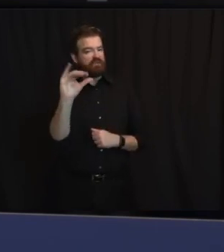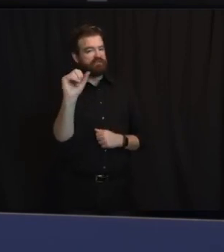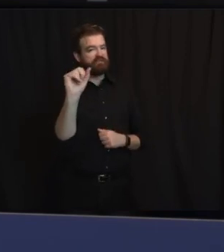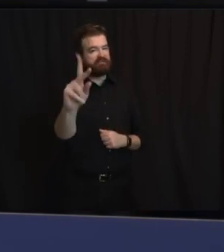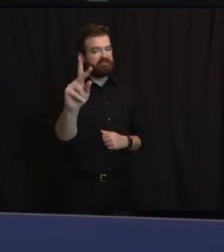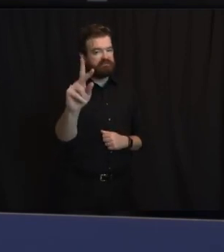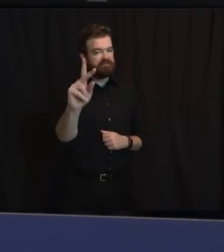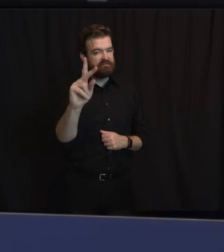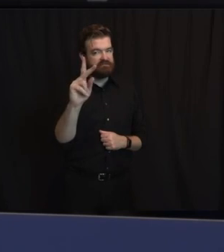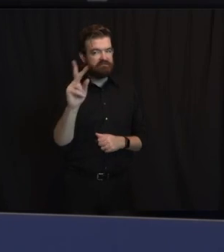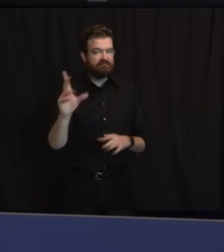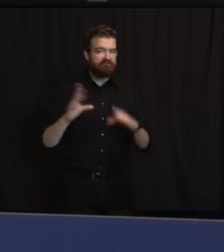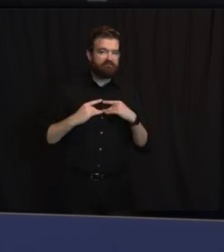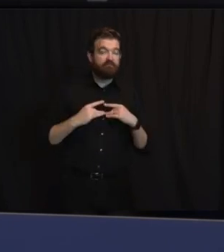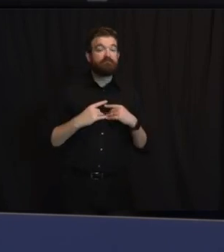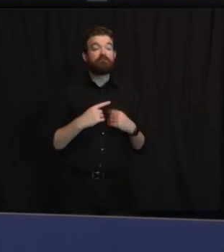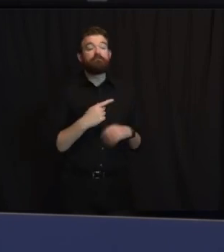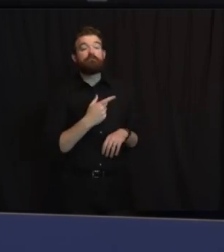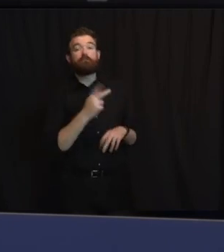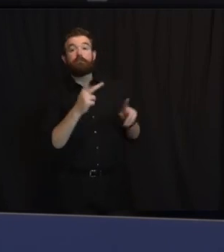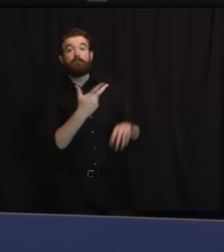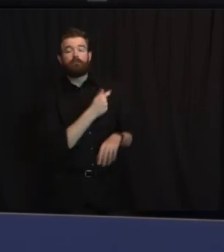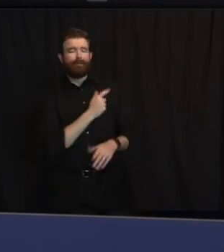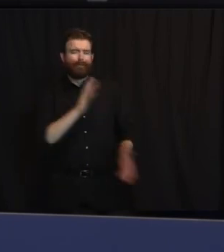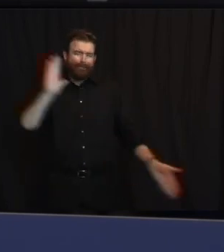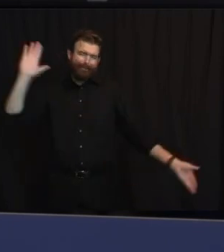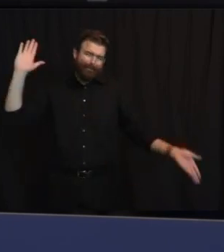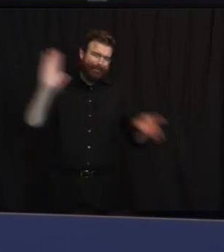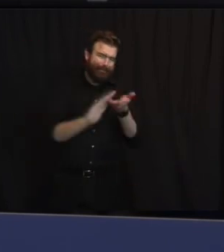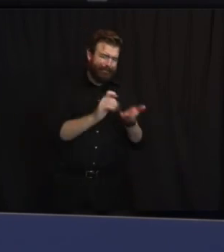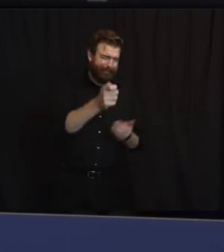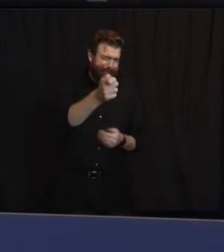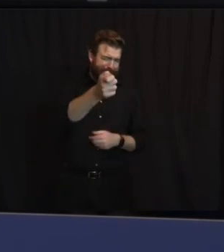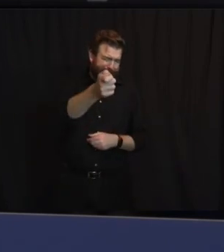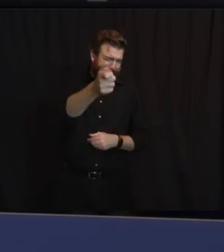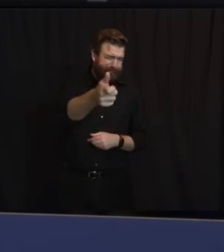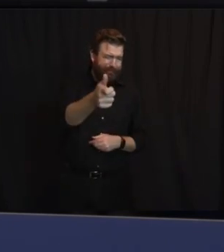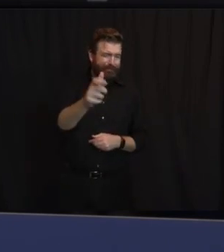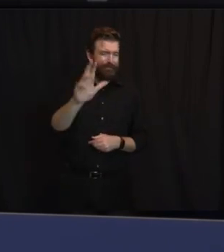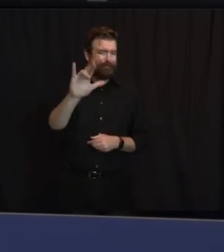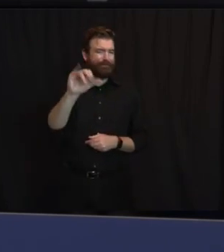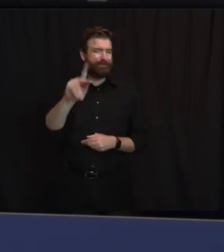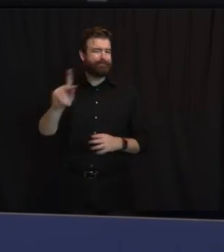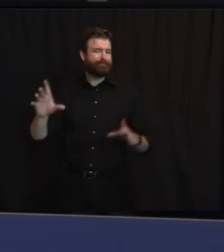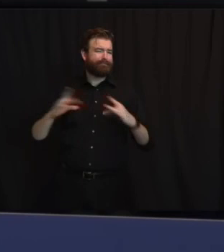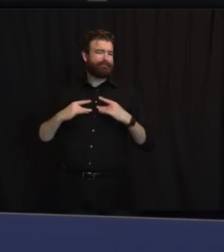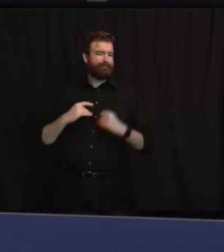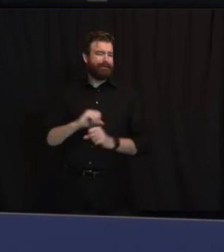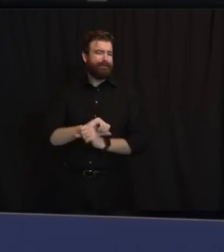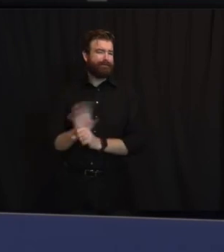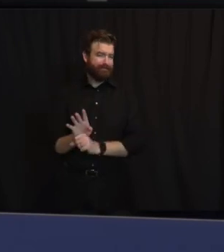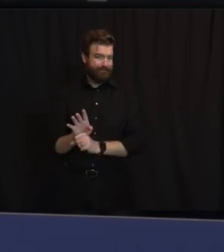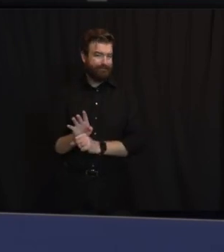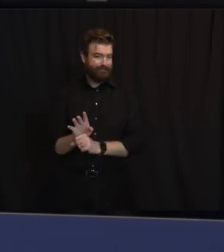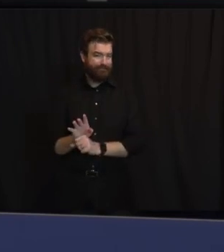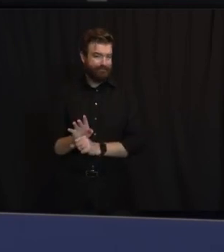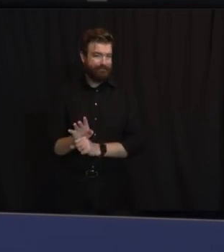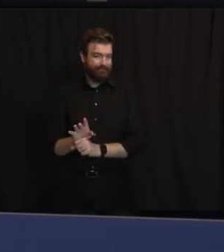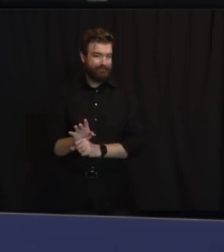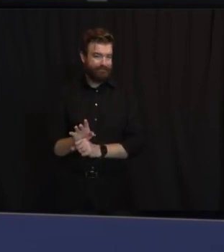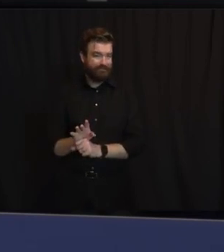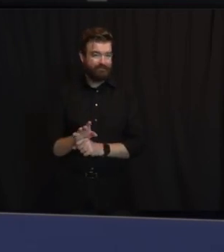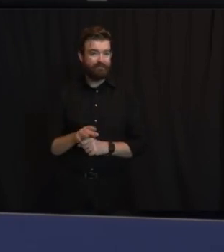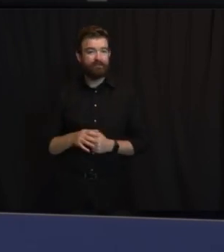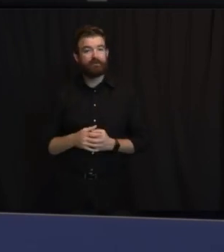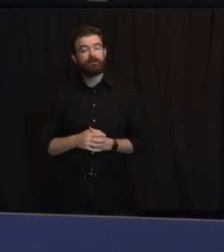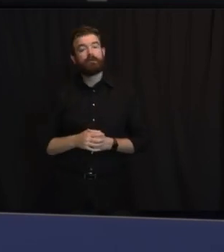was 86.5% protective against symptomatic illness among residents and 87.1% protective